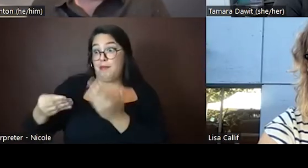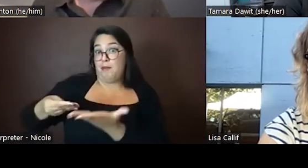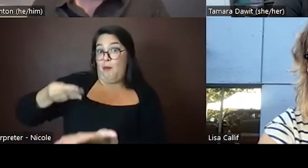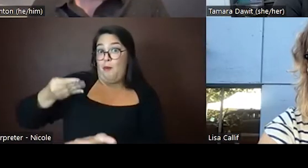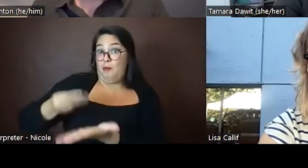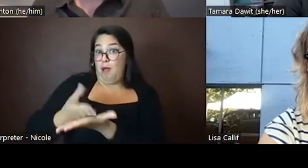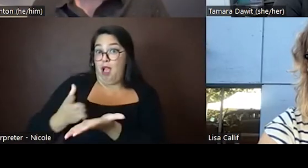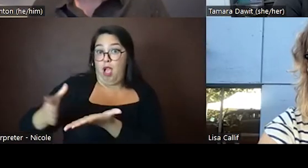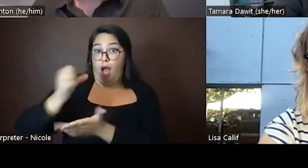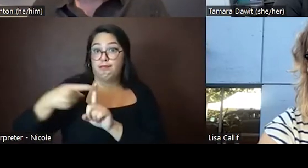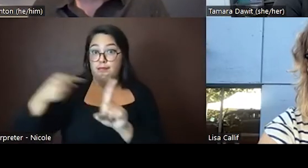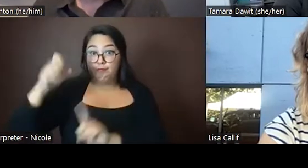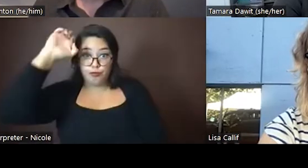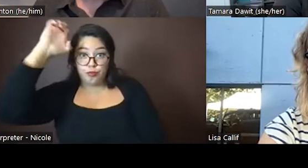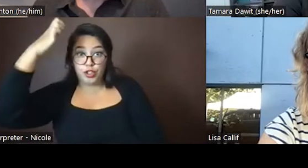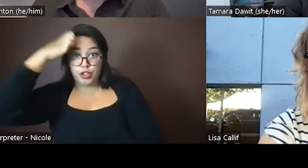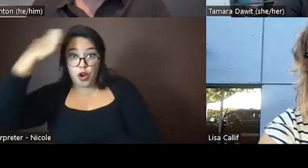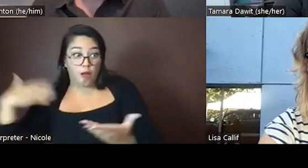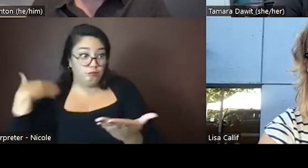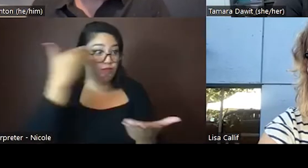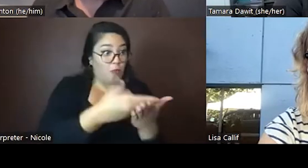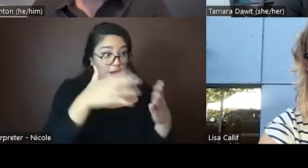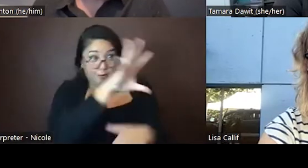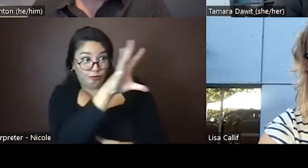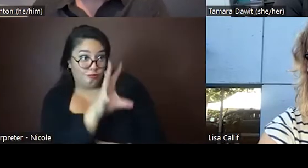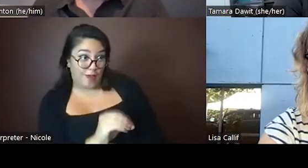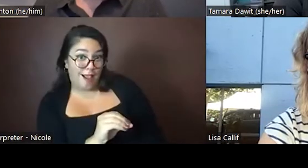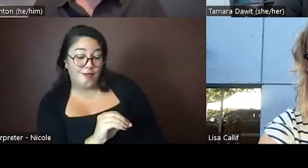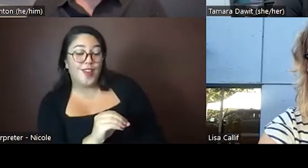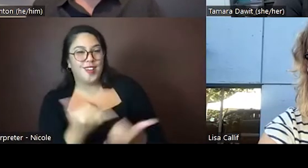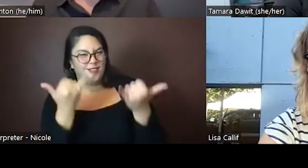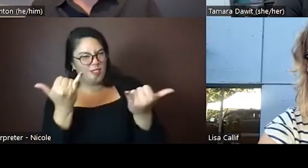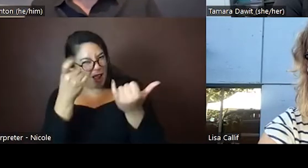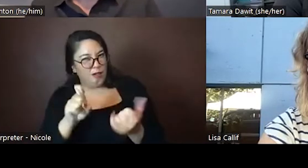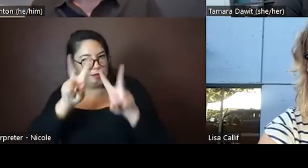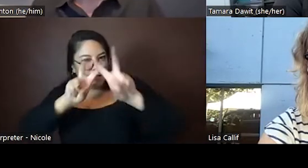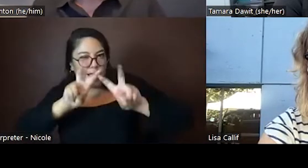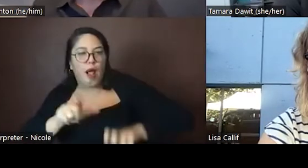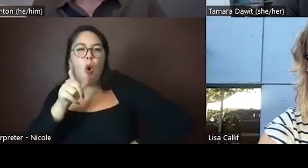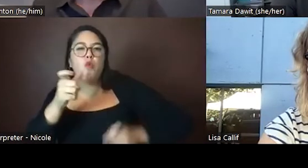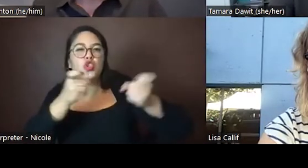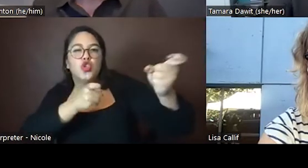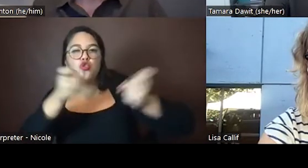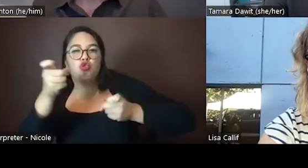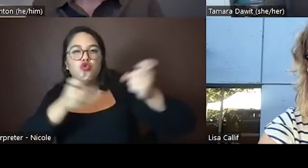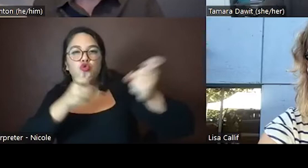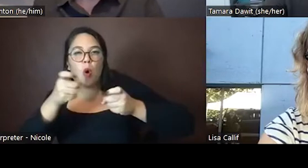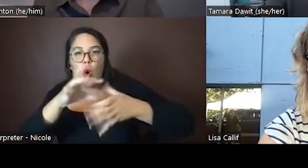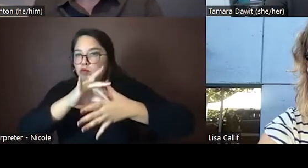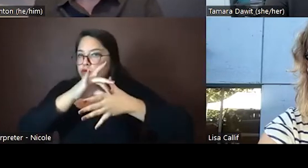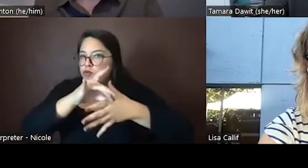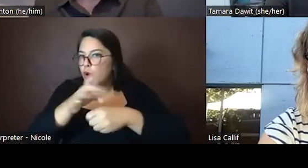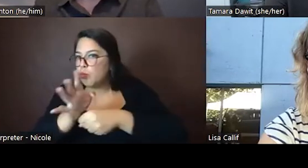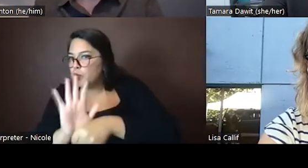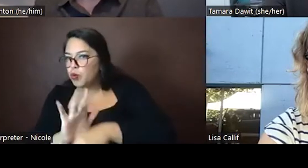really has the control and the ownership of the content and who should are two separate things. I think you raised a lot of